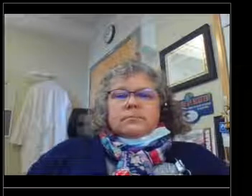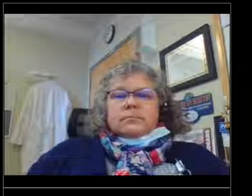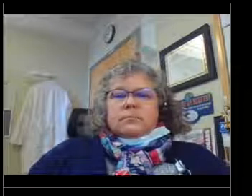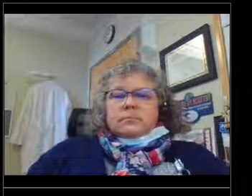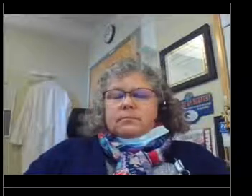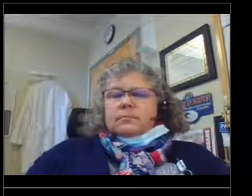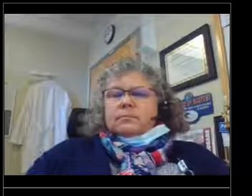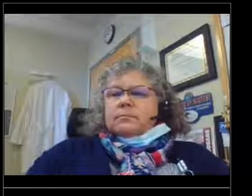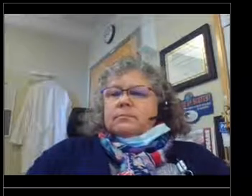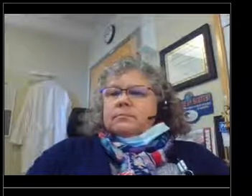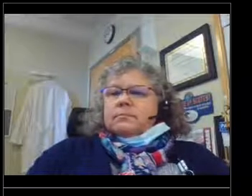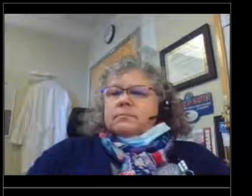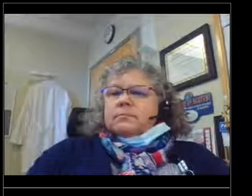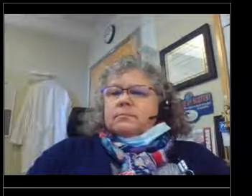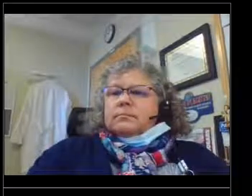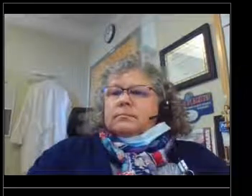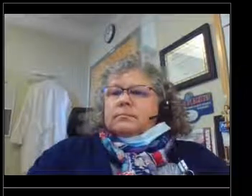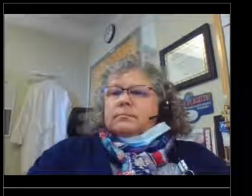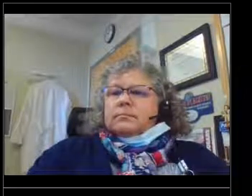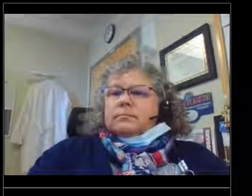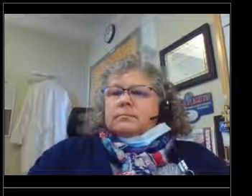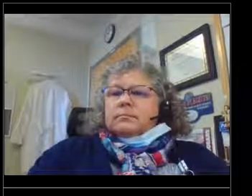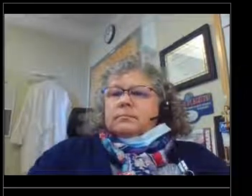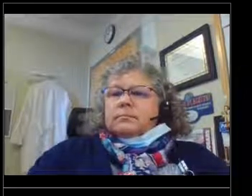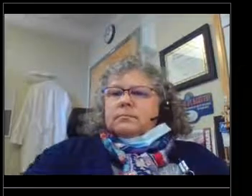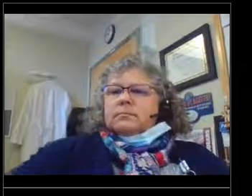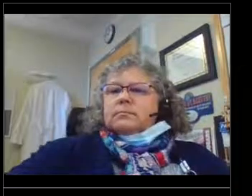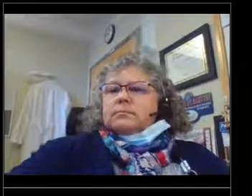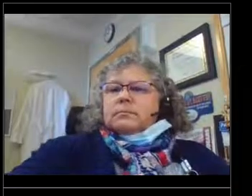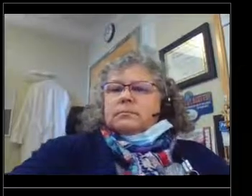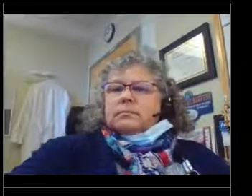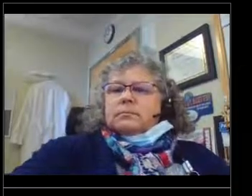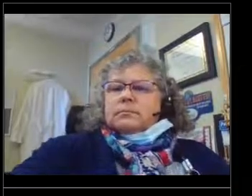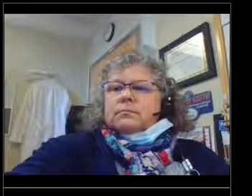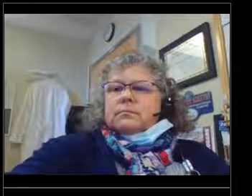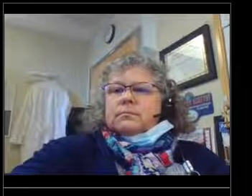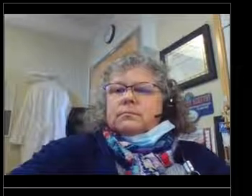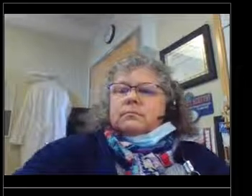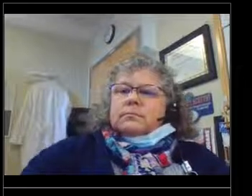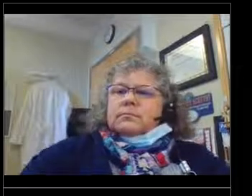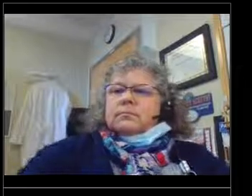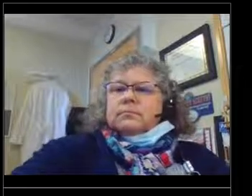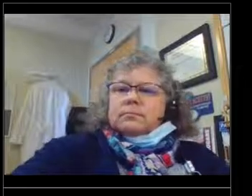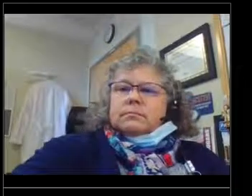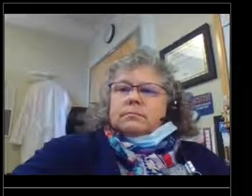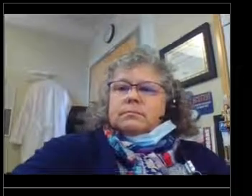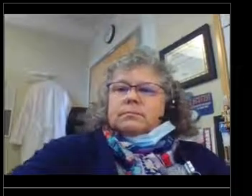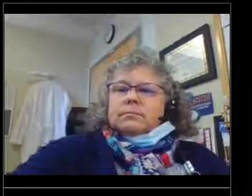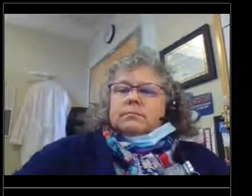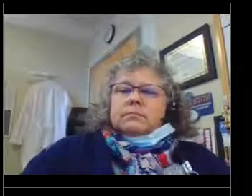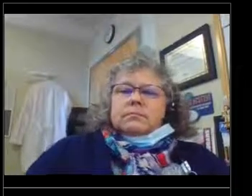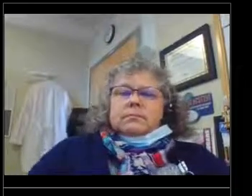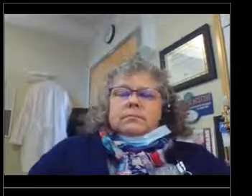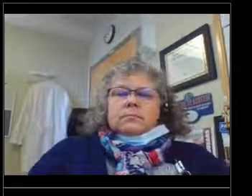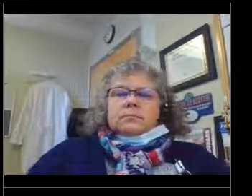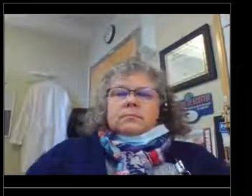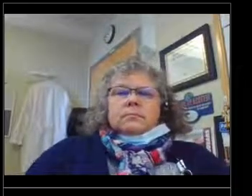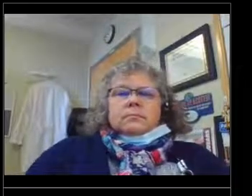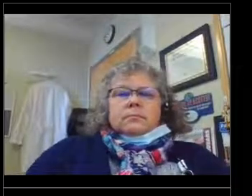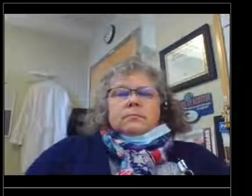residency, one of the differences that I see is that when I'm teaching a resident, they're concerned when they present a case to me that they might have the answer